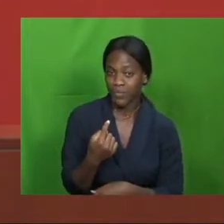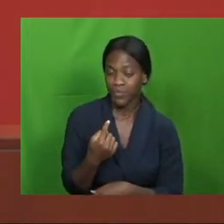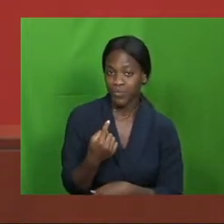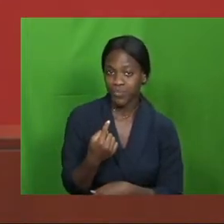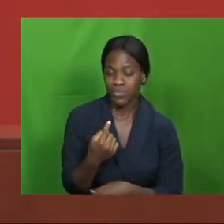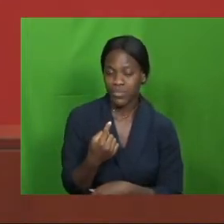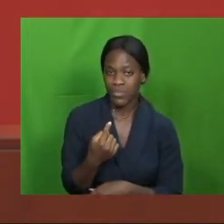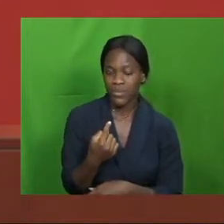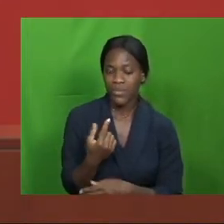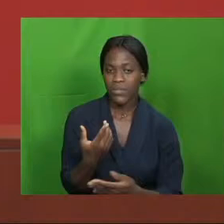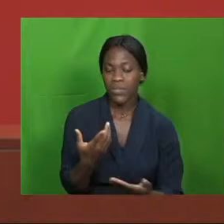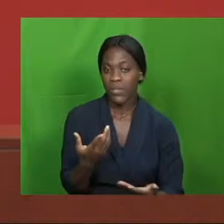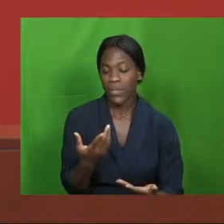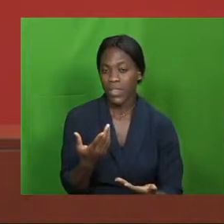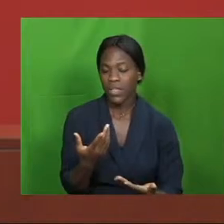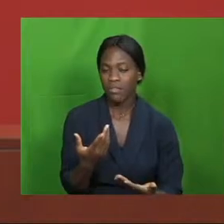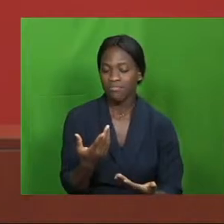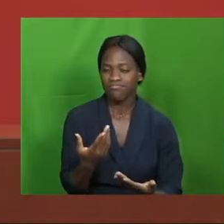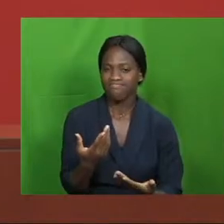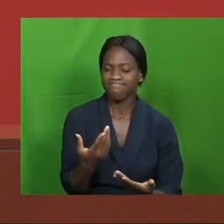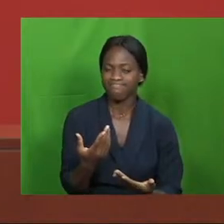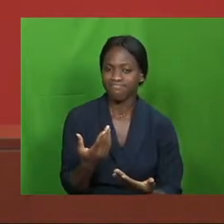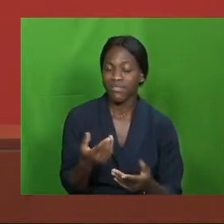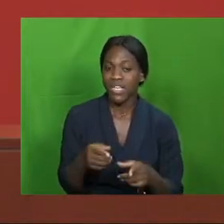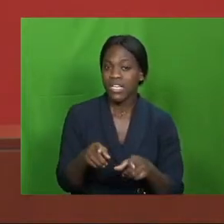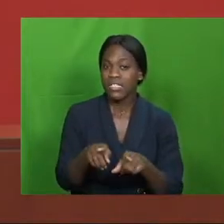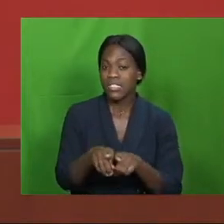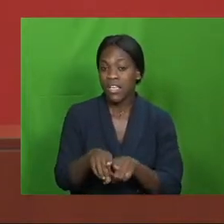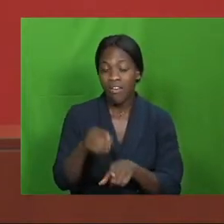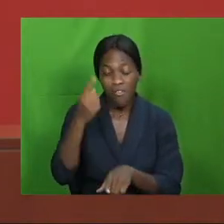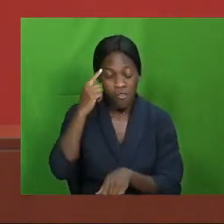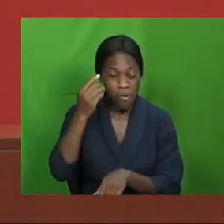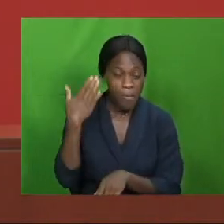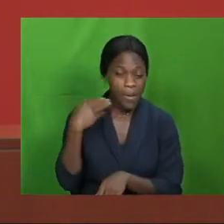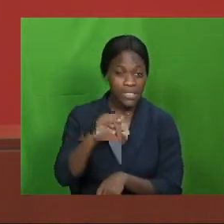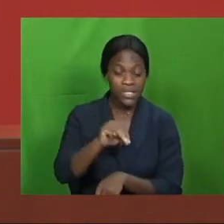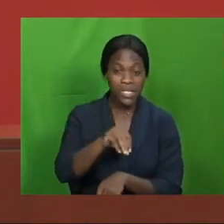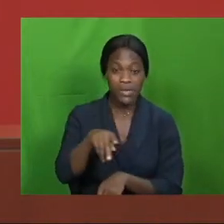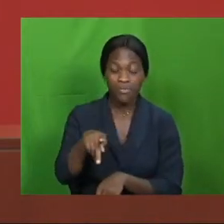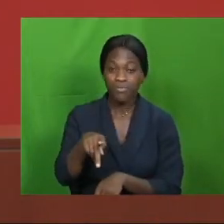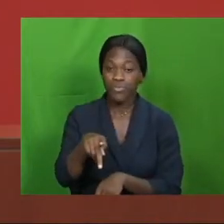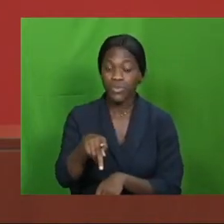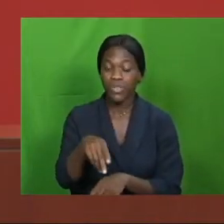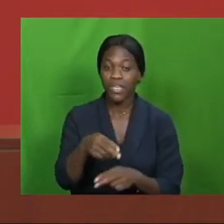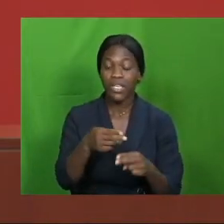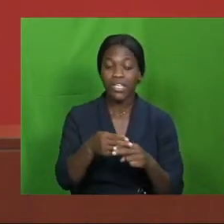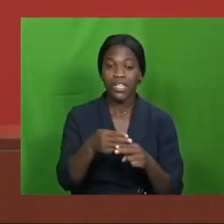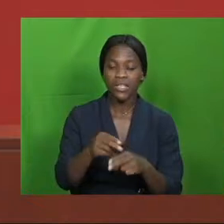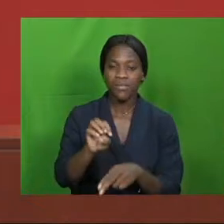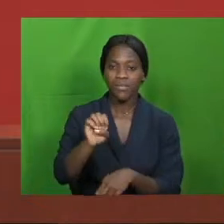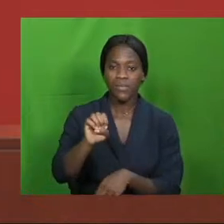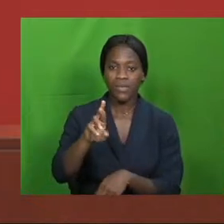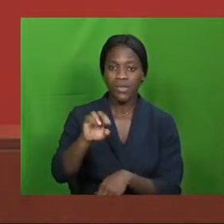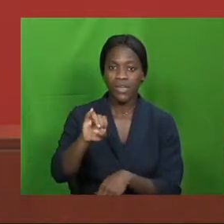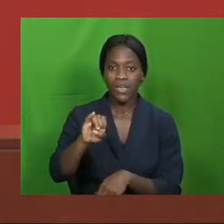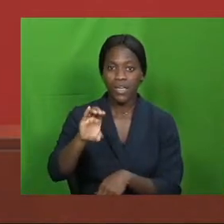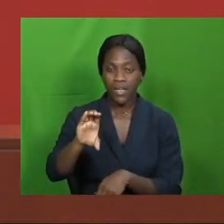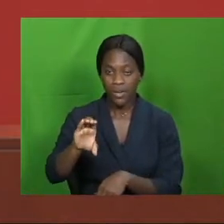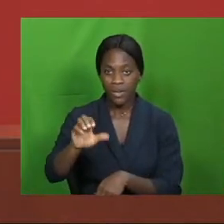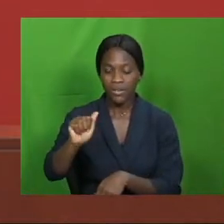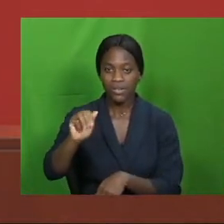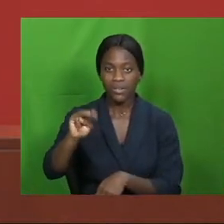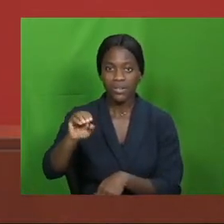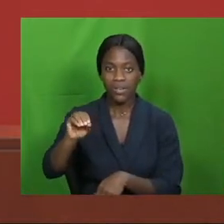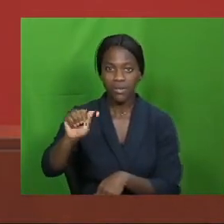referred the House to the case of the former Member of Parliament, Mr. Eric Amwaten.